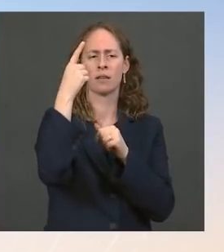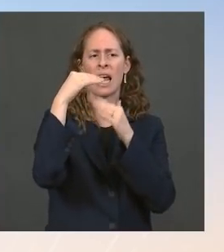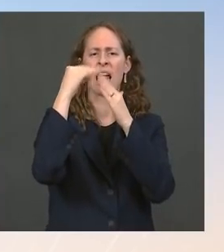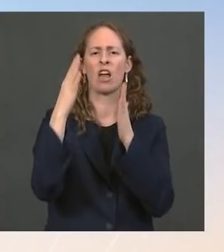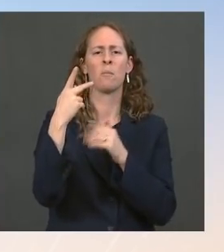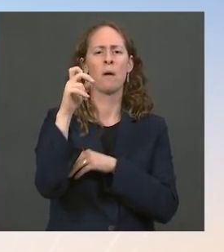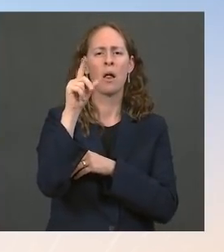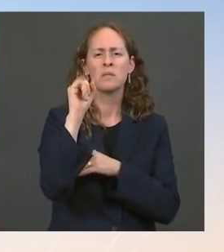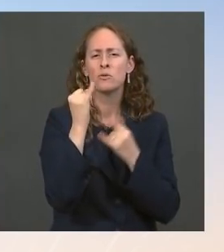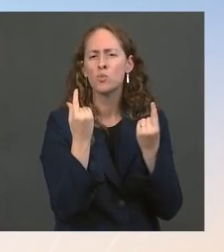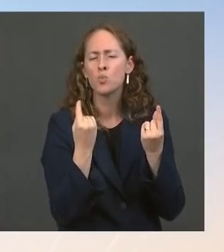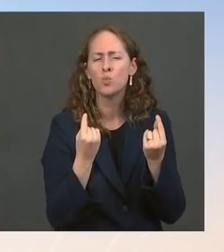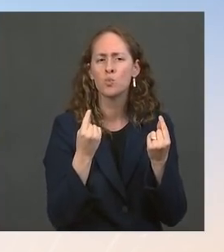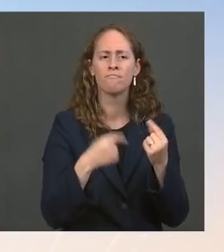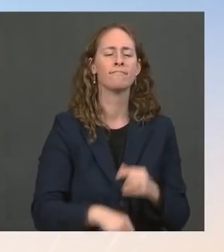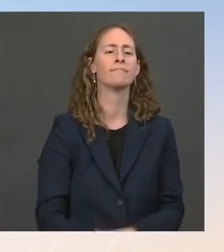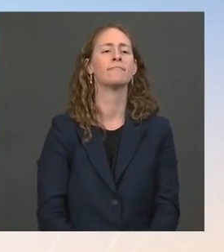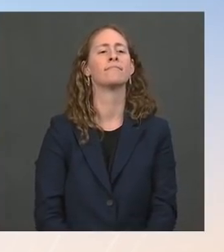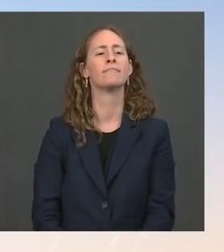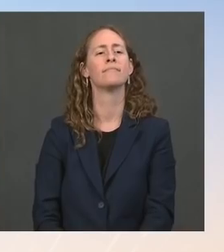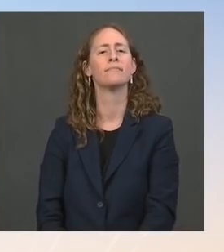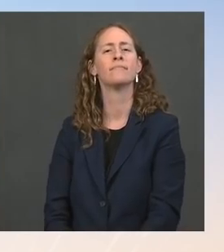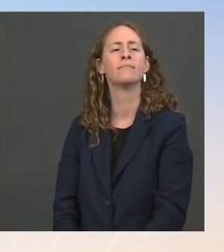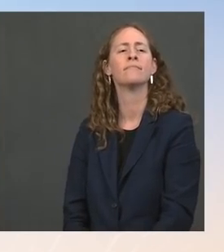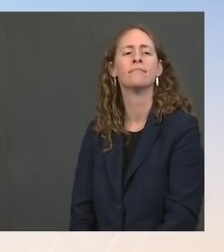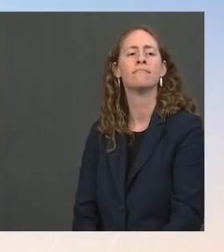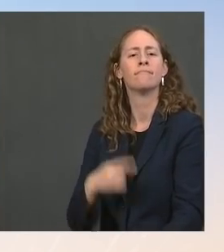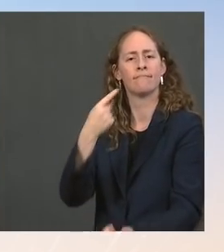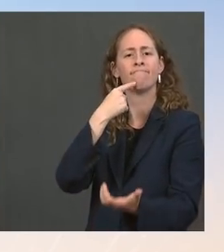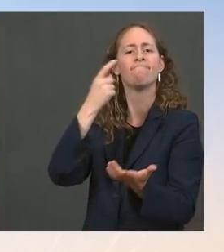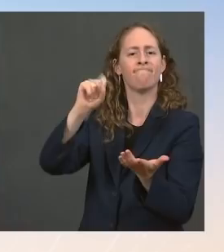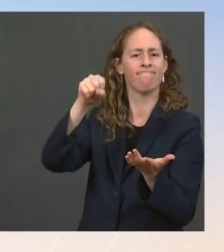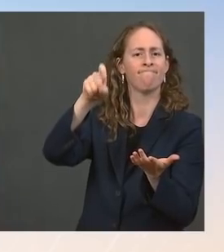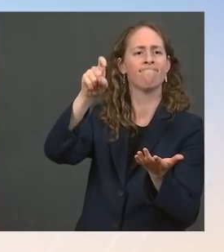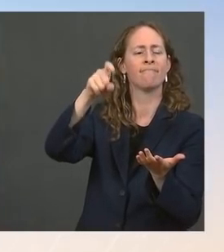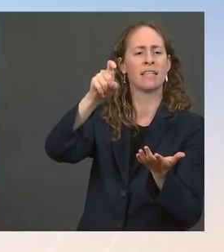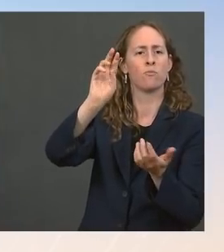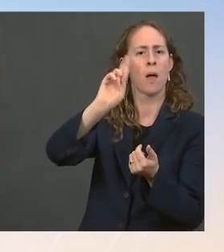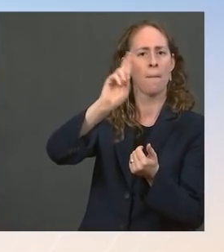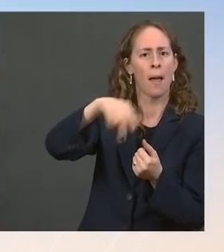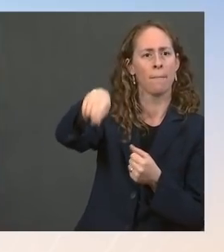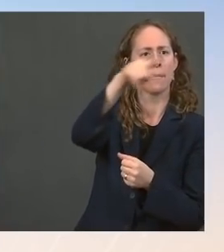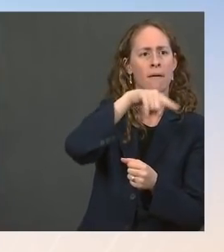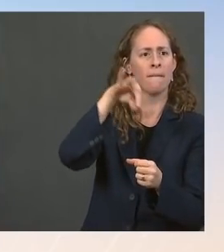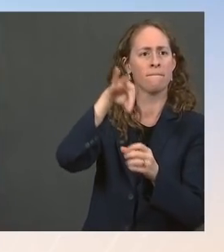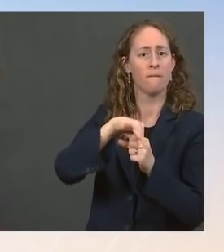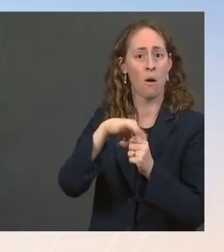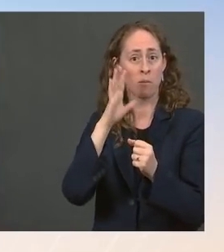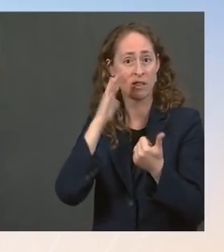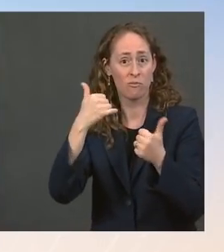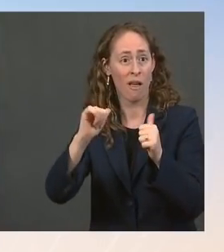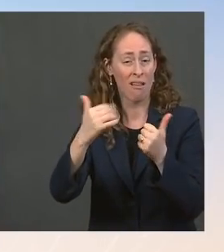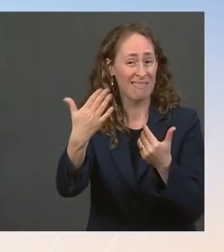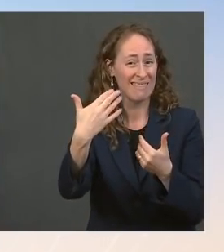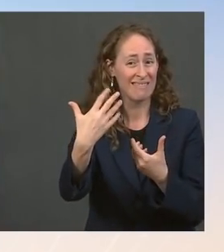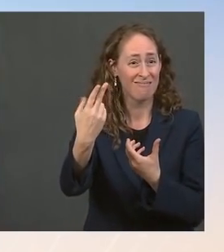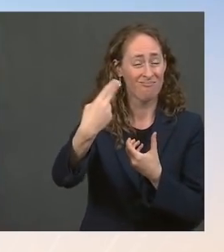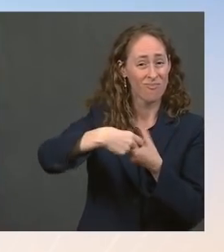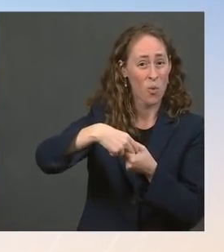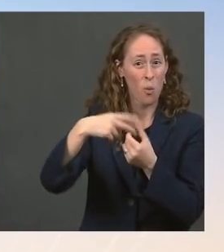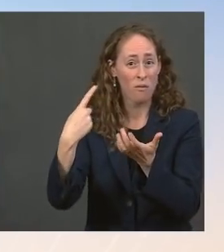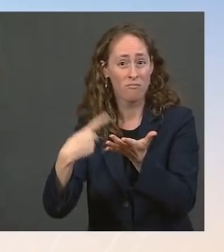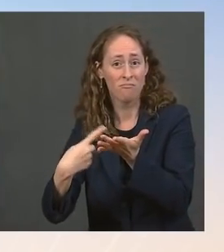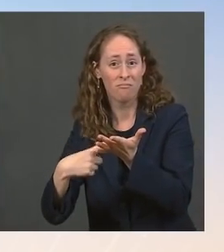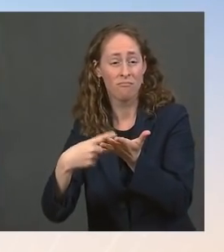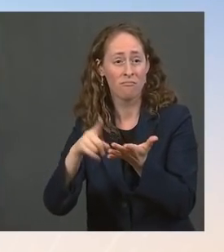Republican votes. Does he intend to bring House Republicans over to talk about infrastructure in the next few days? We're